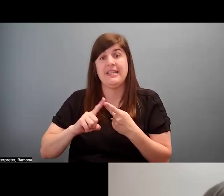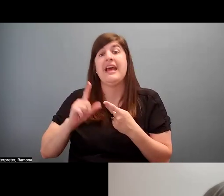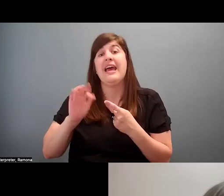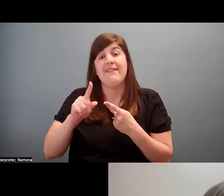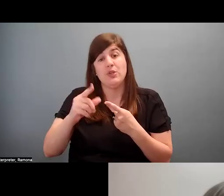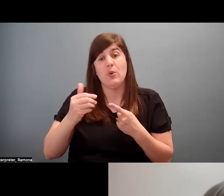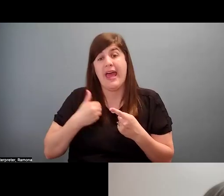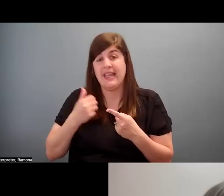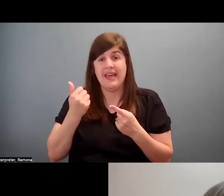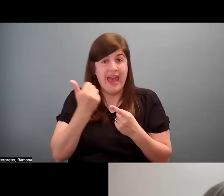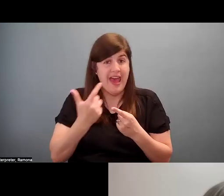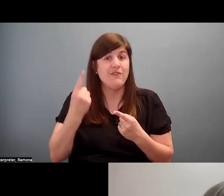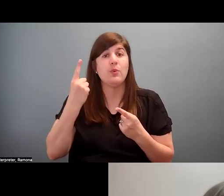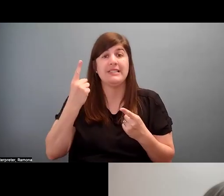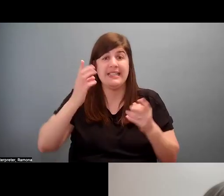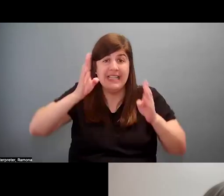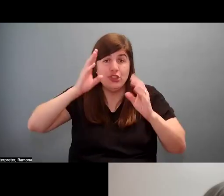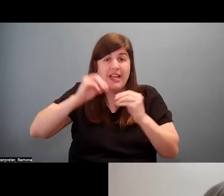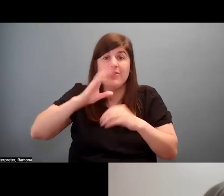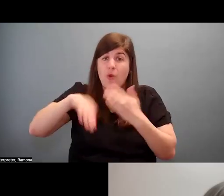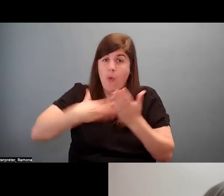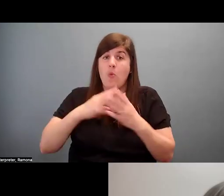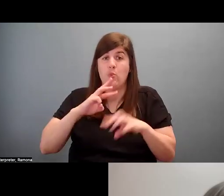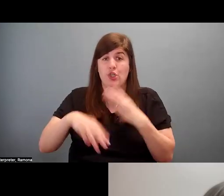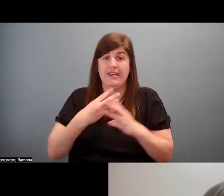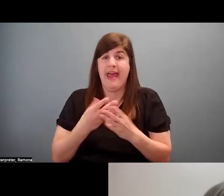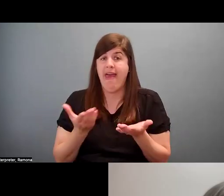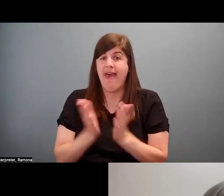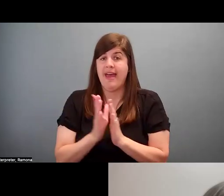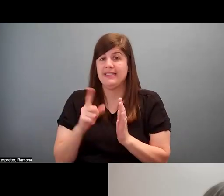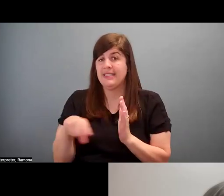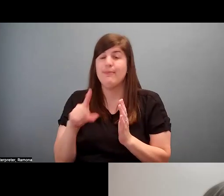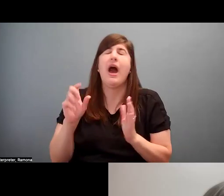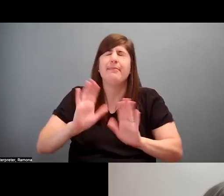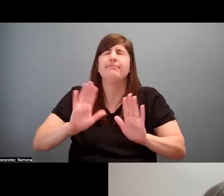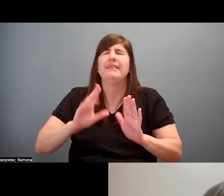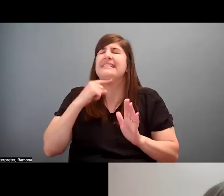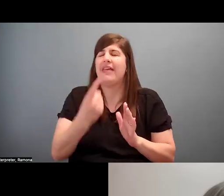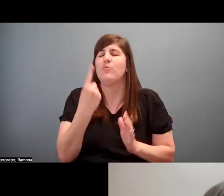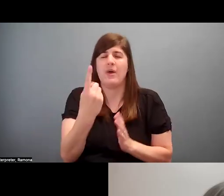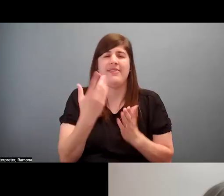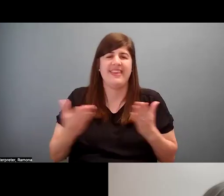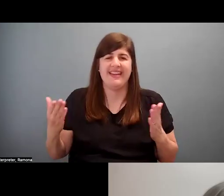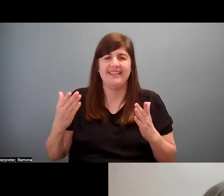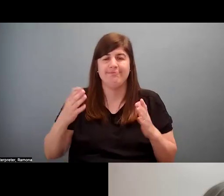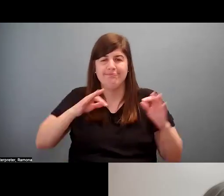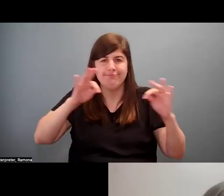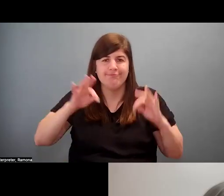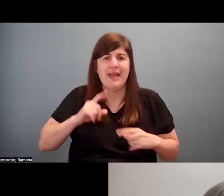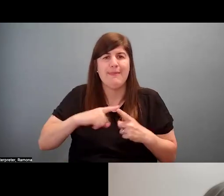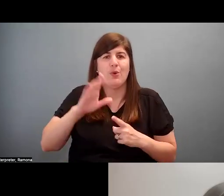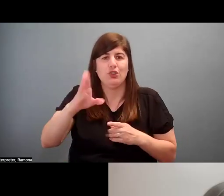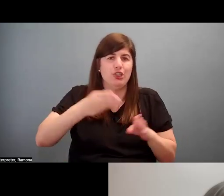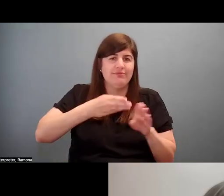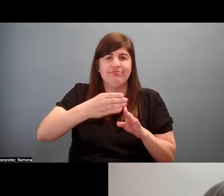you had everyone's attention in the whole world and you could ask them or you could tell them one thing about your area of expertise,